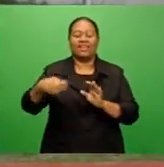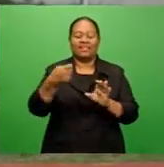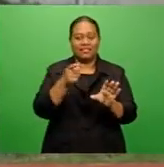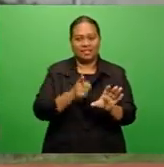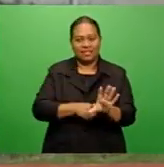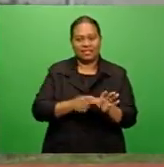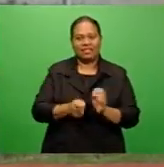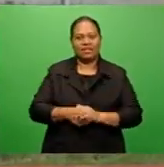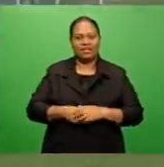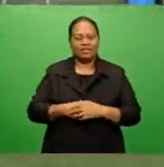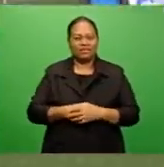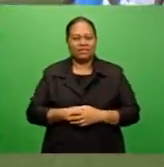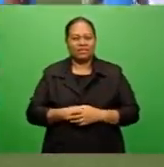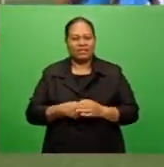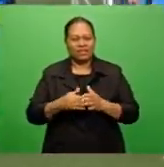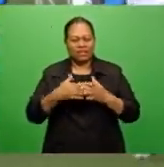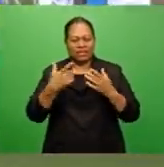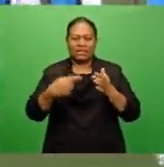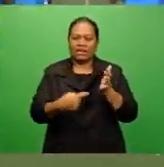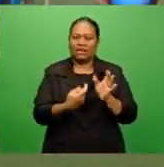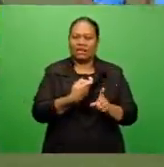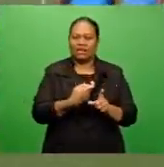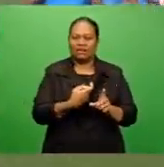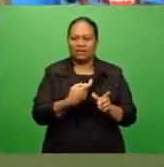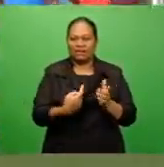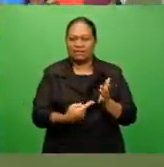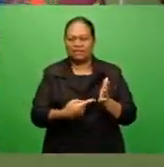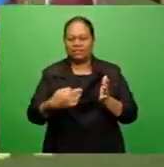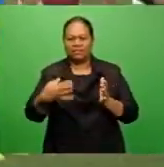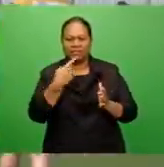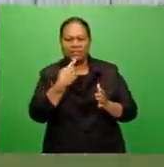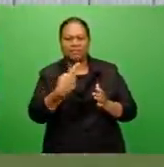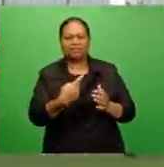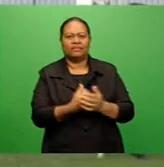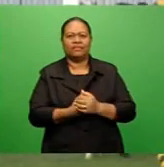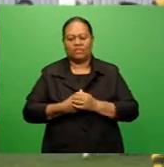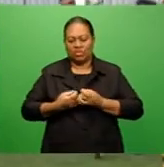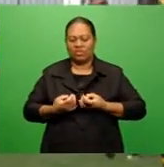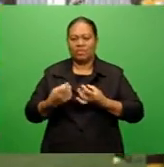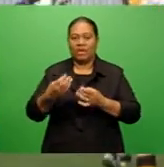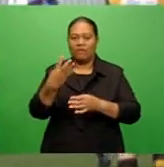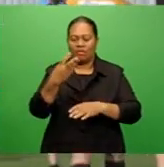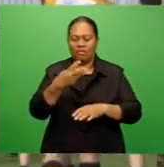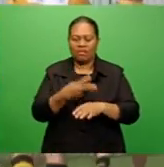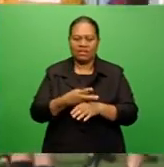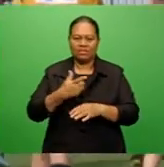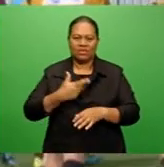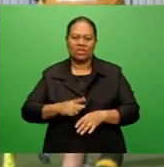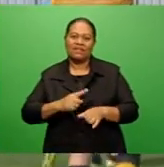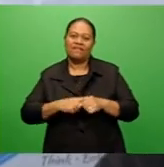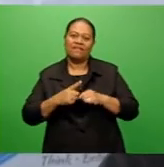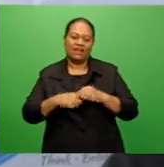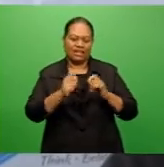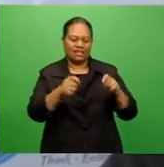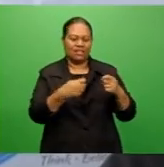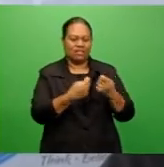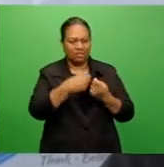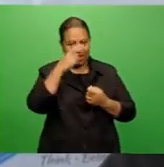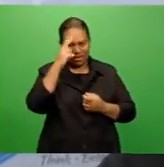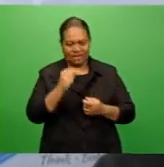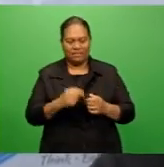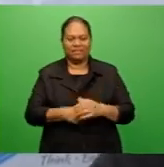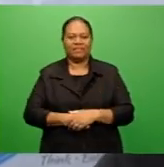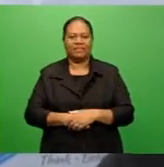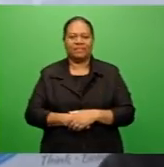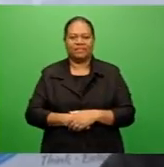think it's going to be a platform. Tavondi has 7 months to prepare before the FNRL will name the final squad. We will